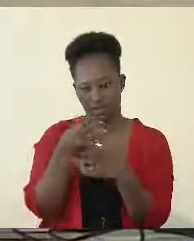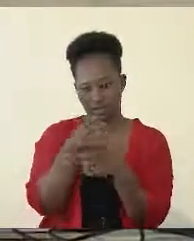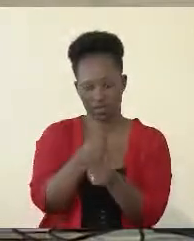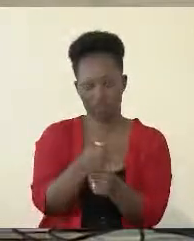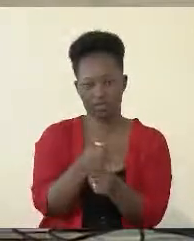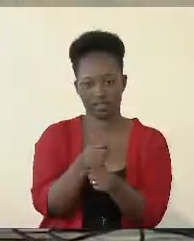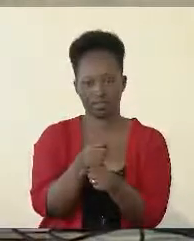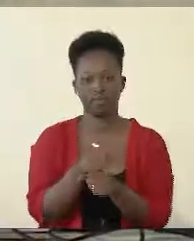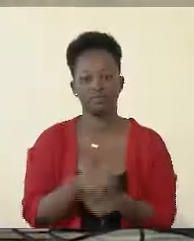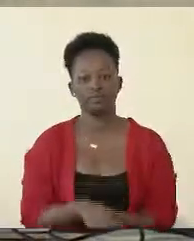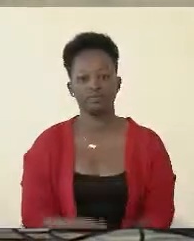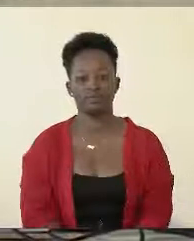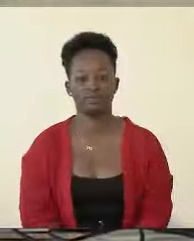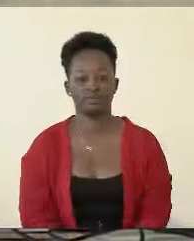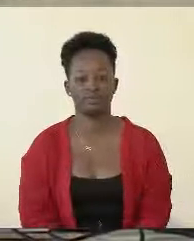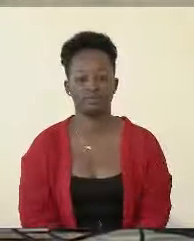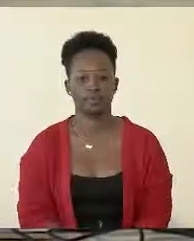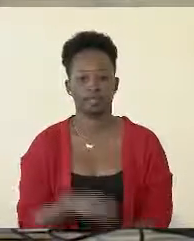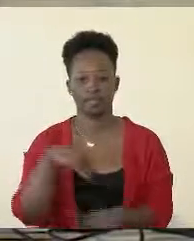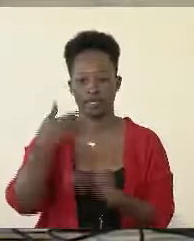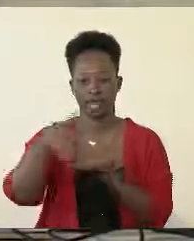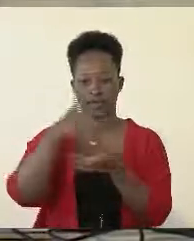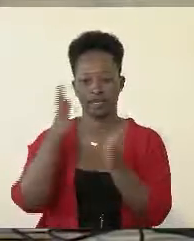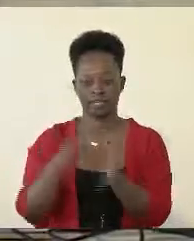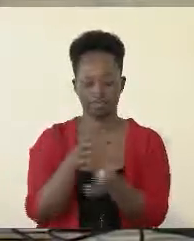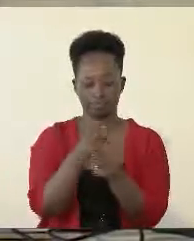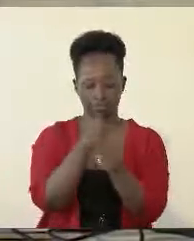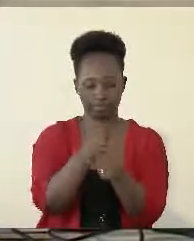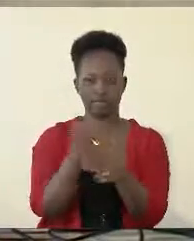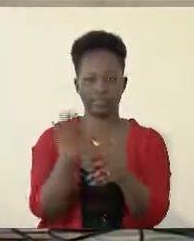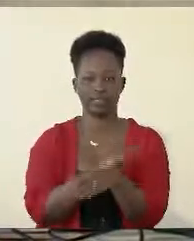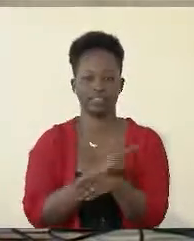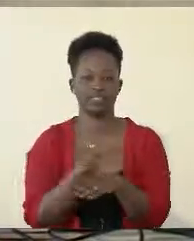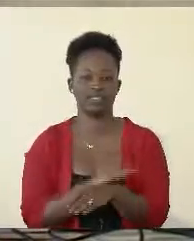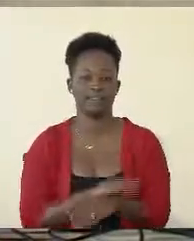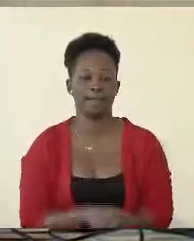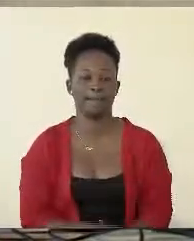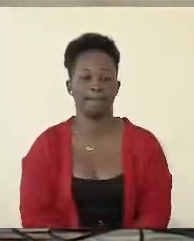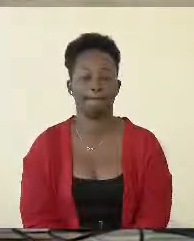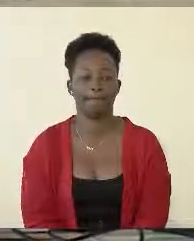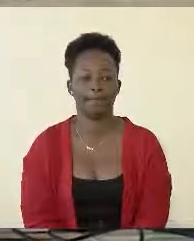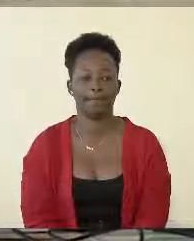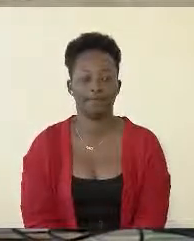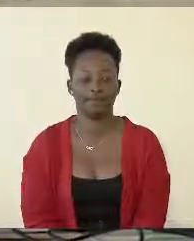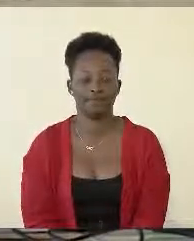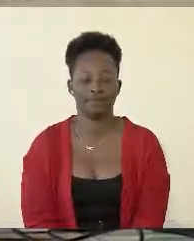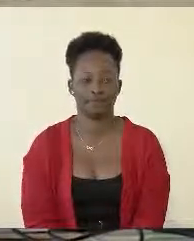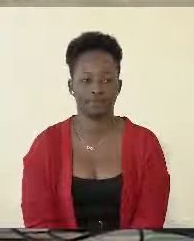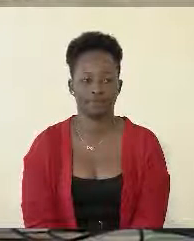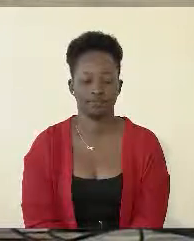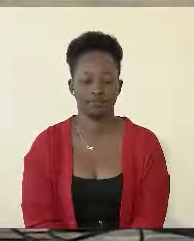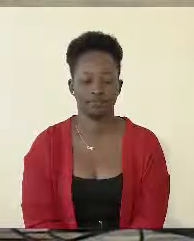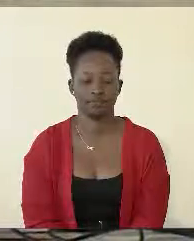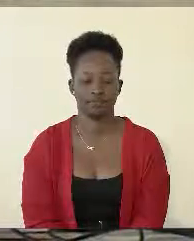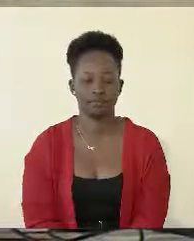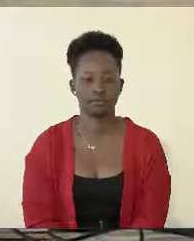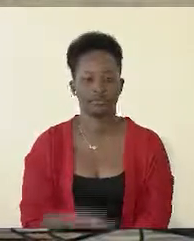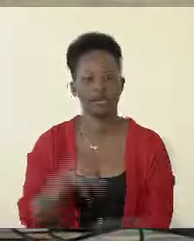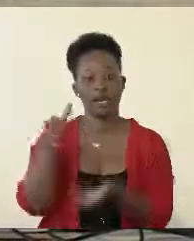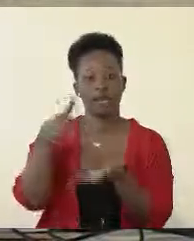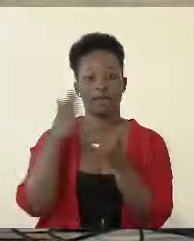And trust in the business. And trust in the business. So